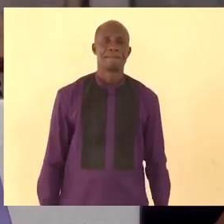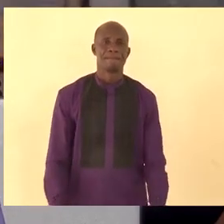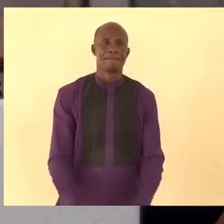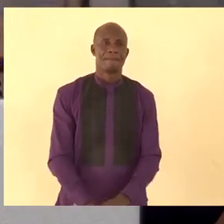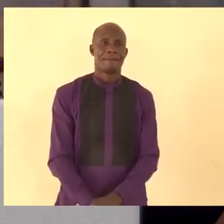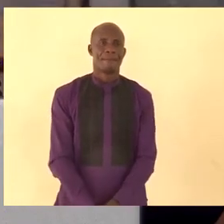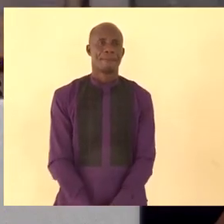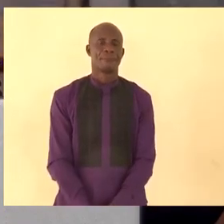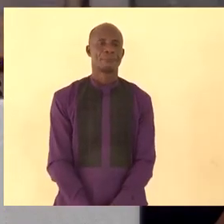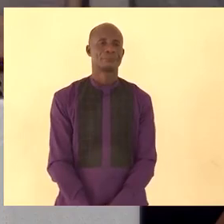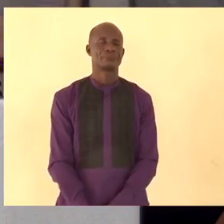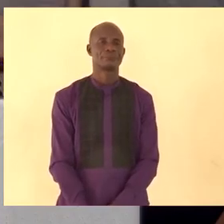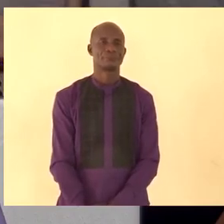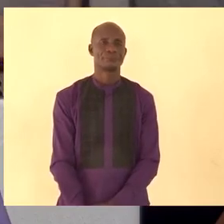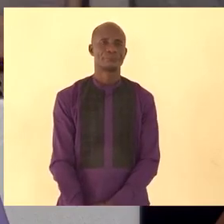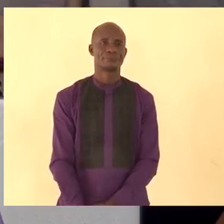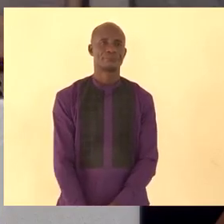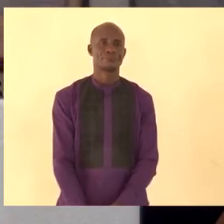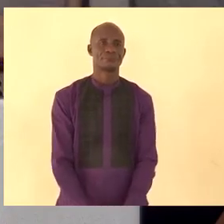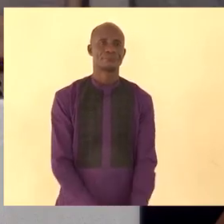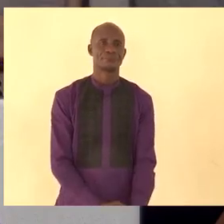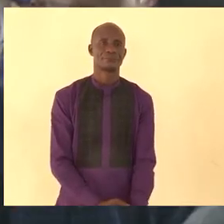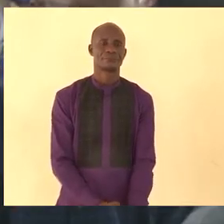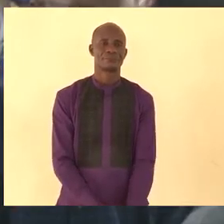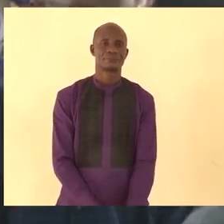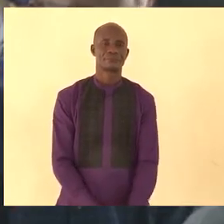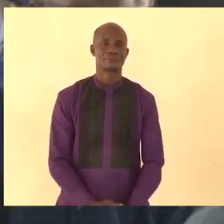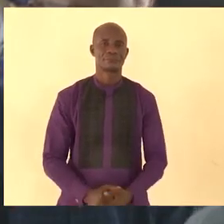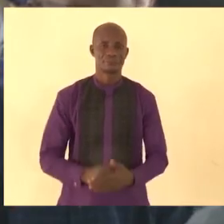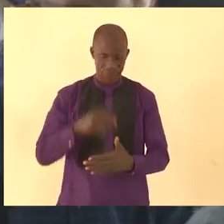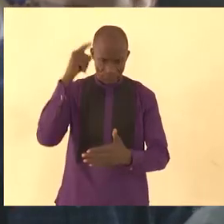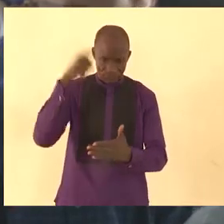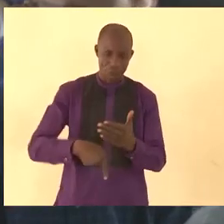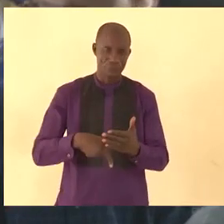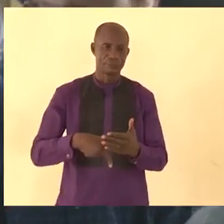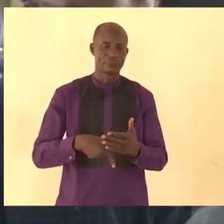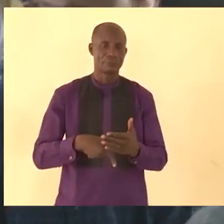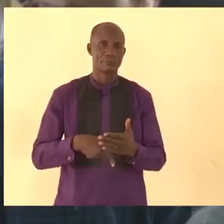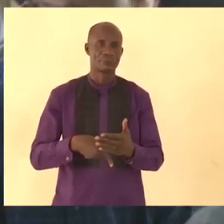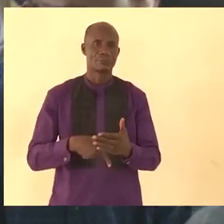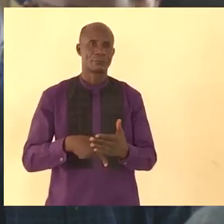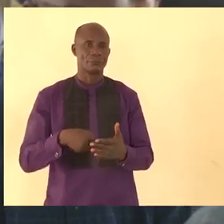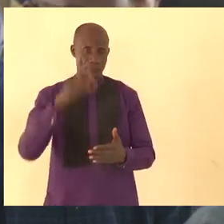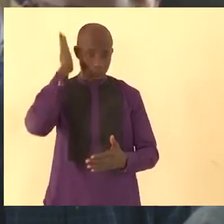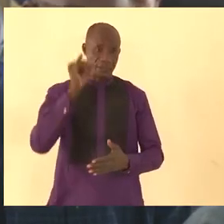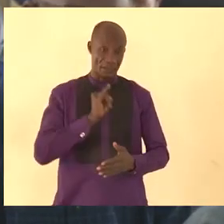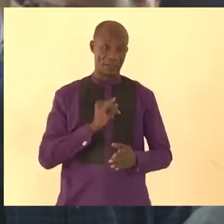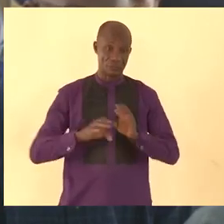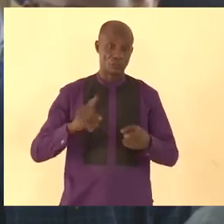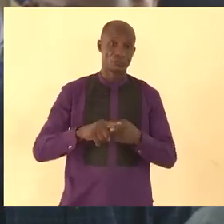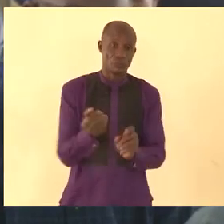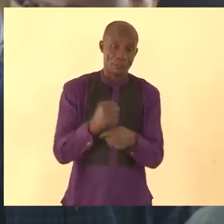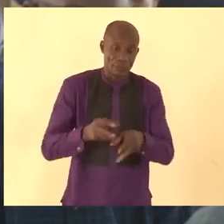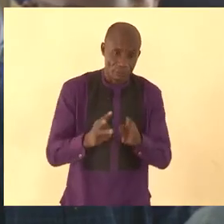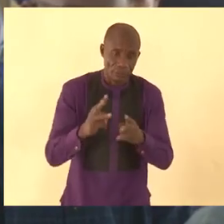applause. Yes, Ebenezer. Oh, you have not finished. Yeah, the second part of the question. What will I do to pave the way for the